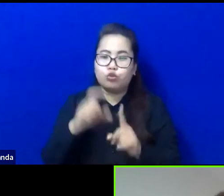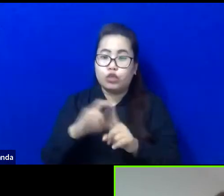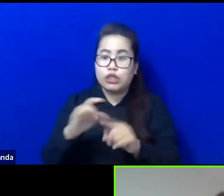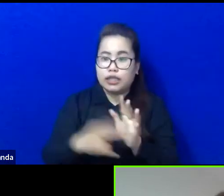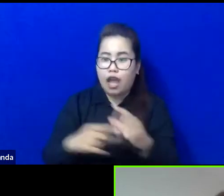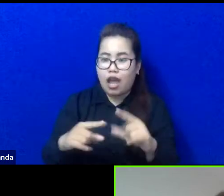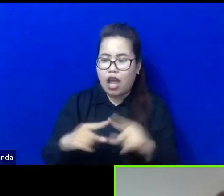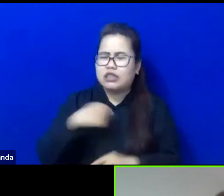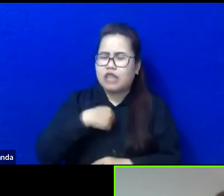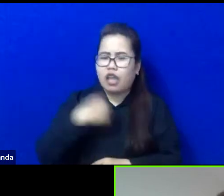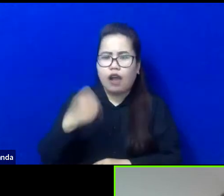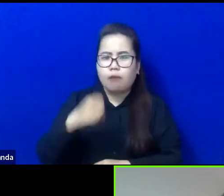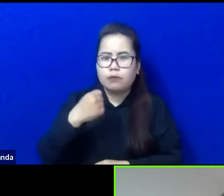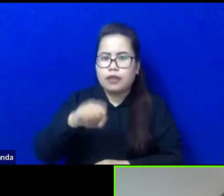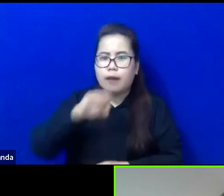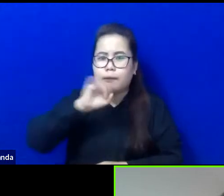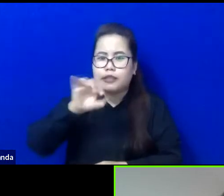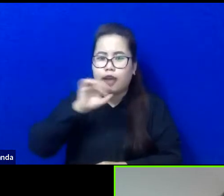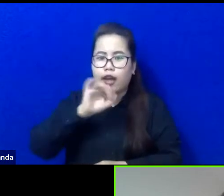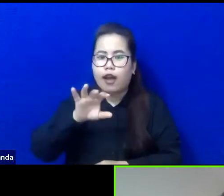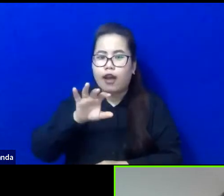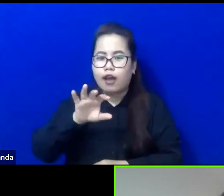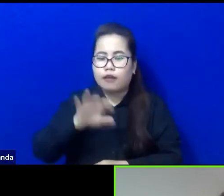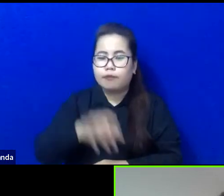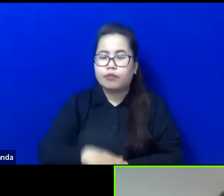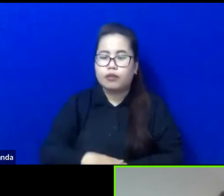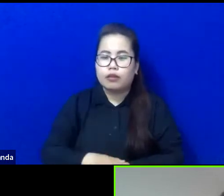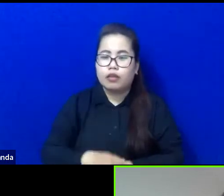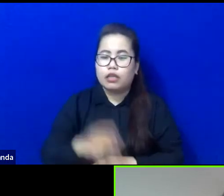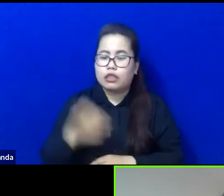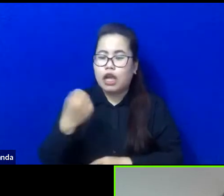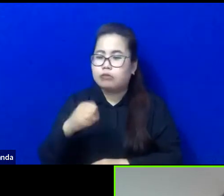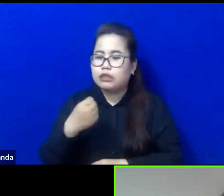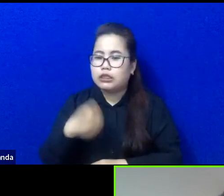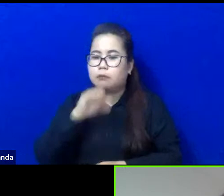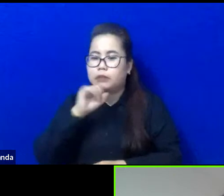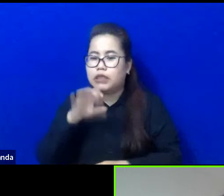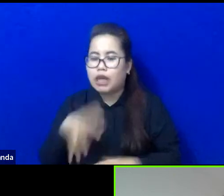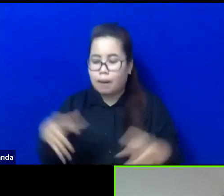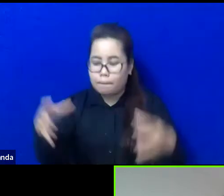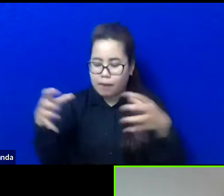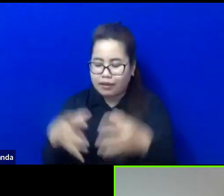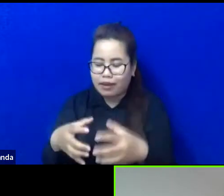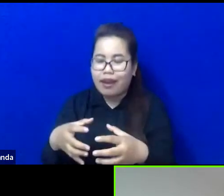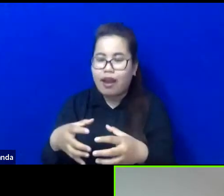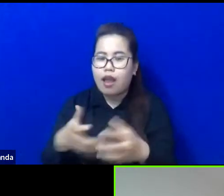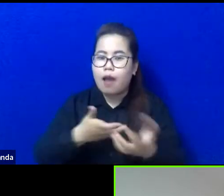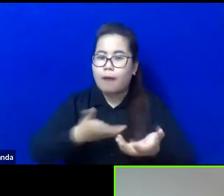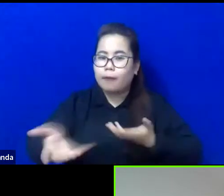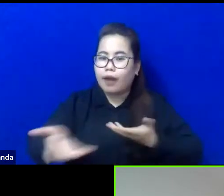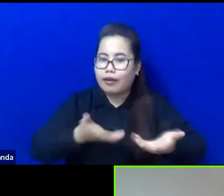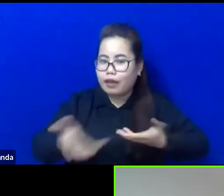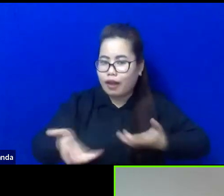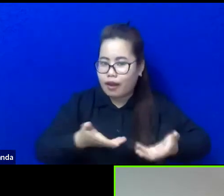to the section about the role of social workers because I'm not a social worker. So even